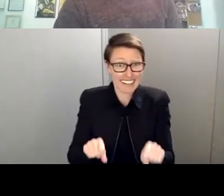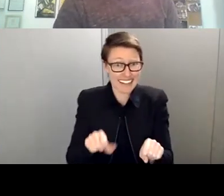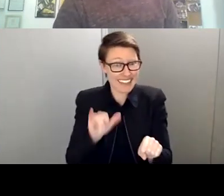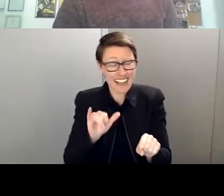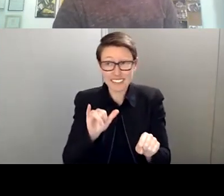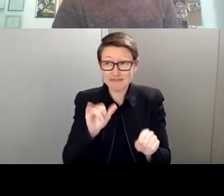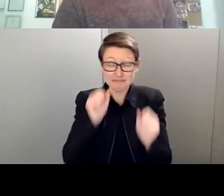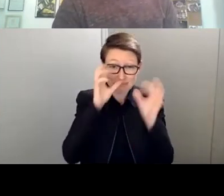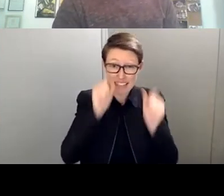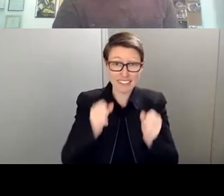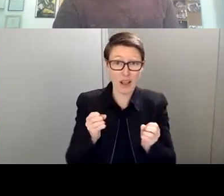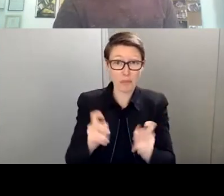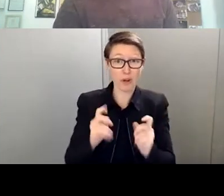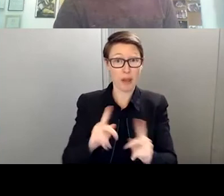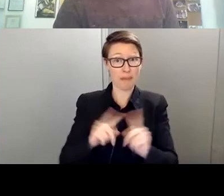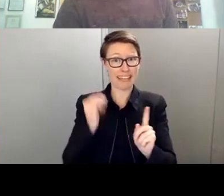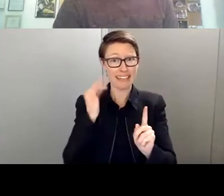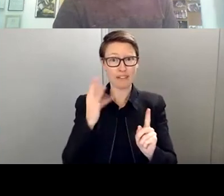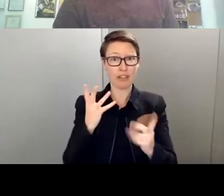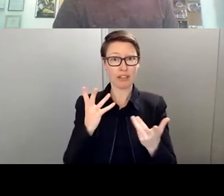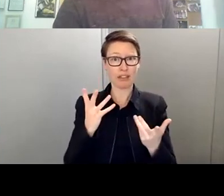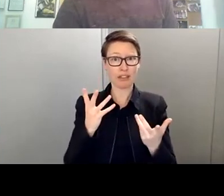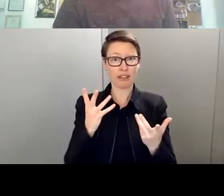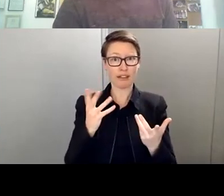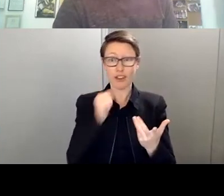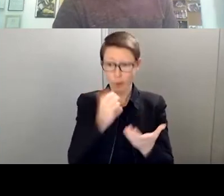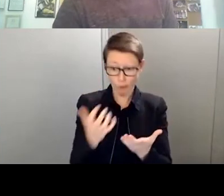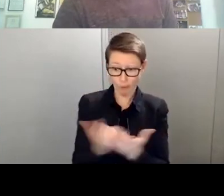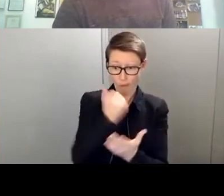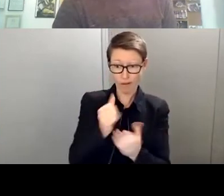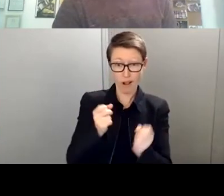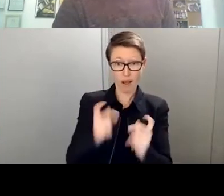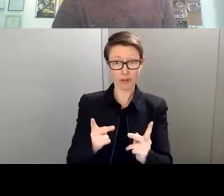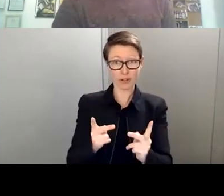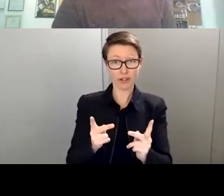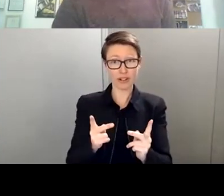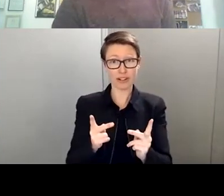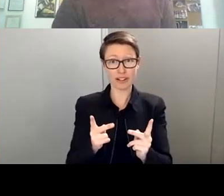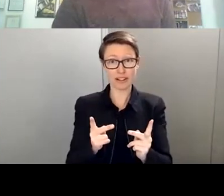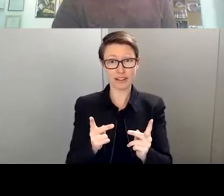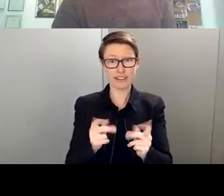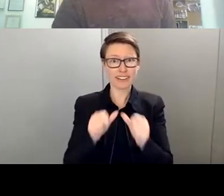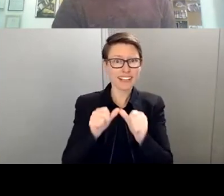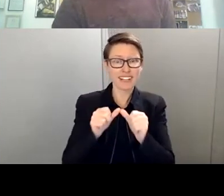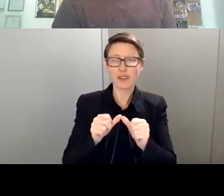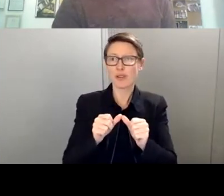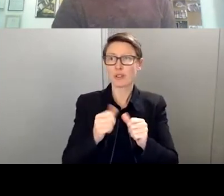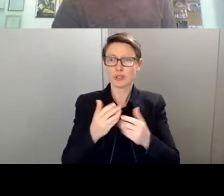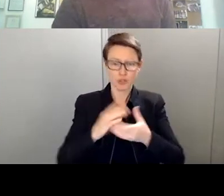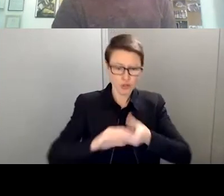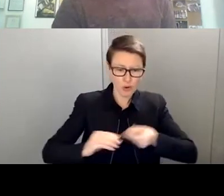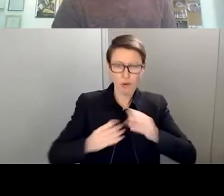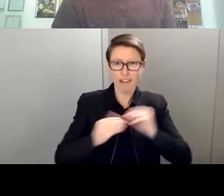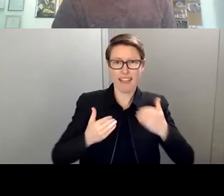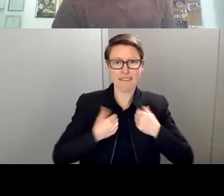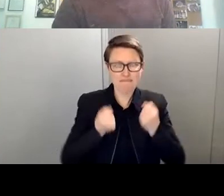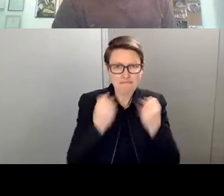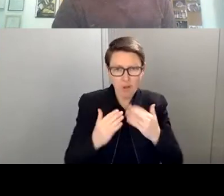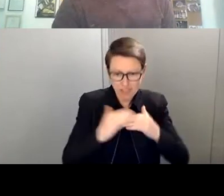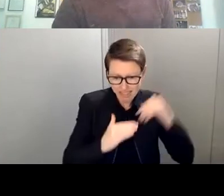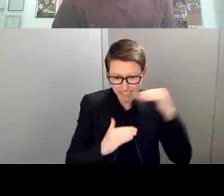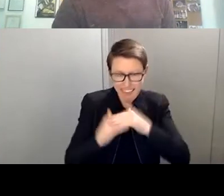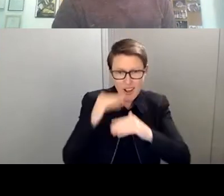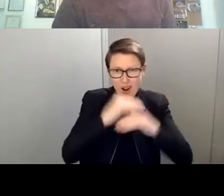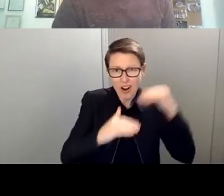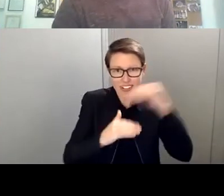opportunities that we have as filmmakers to continue to do these stories that are multi-layered, so that you come